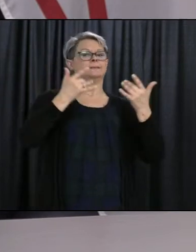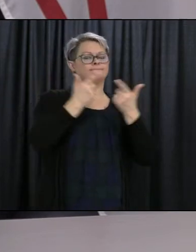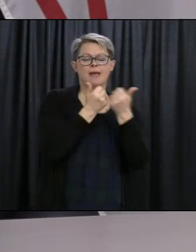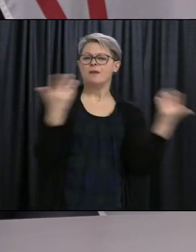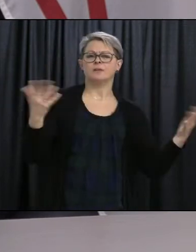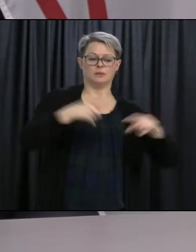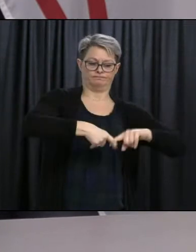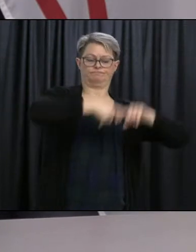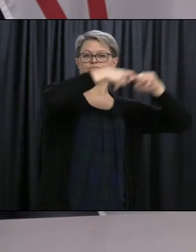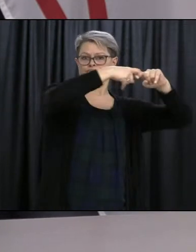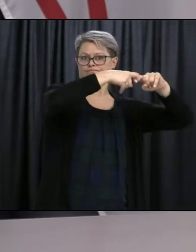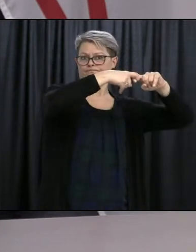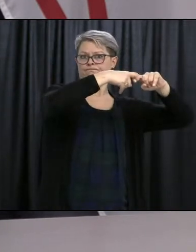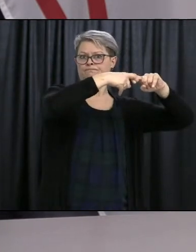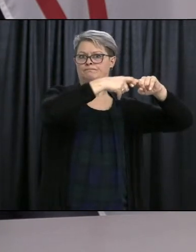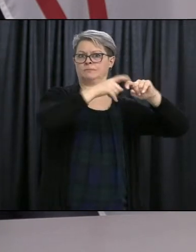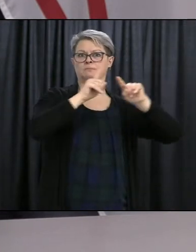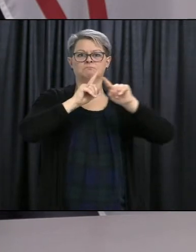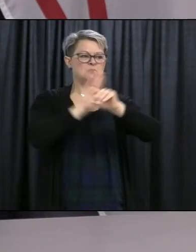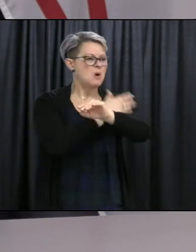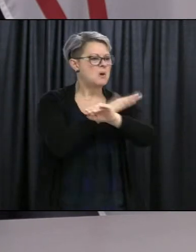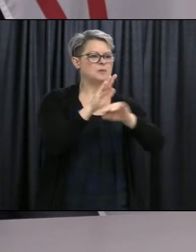extracurriculars and activities